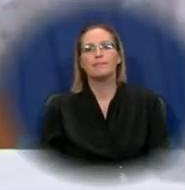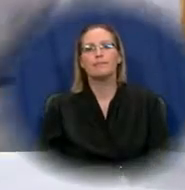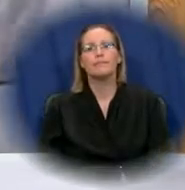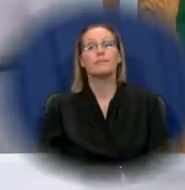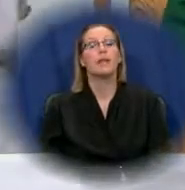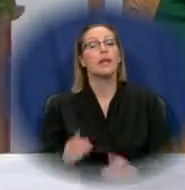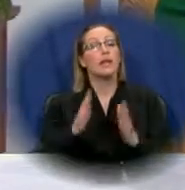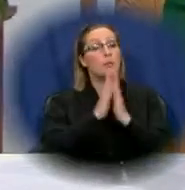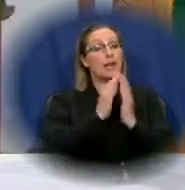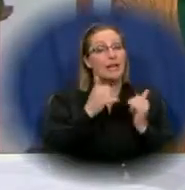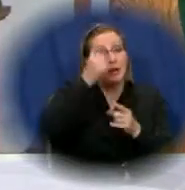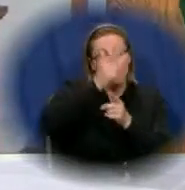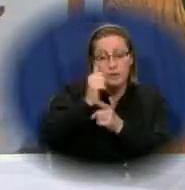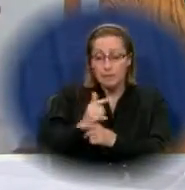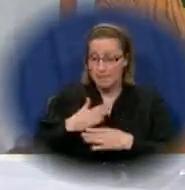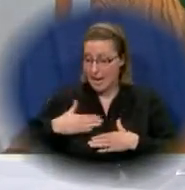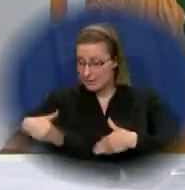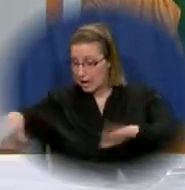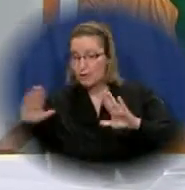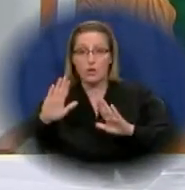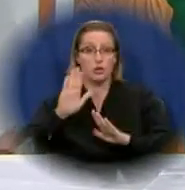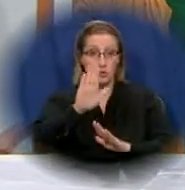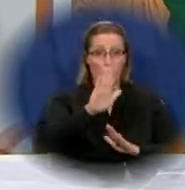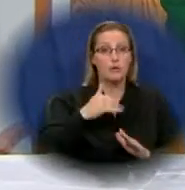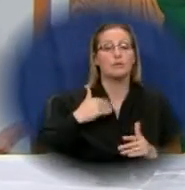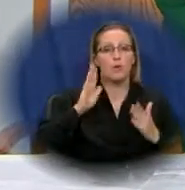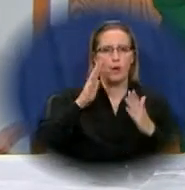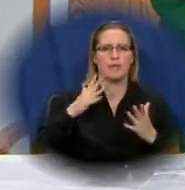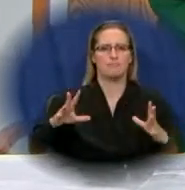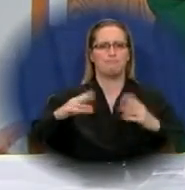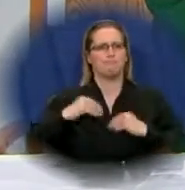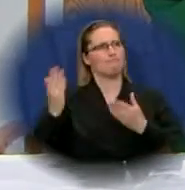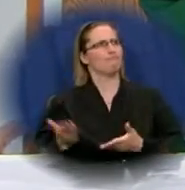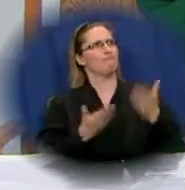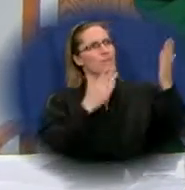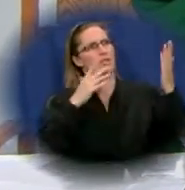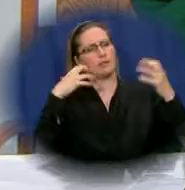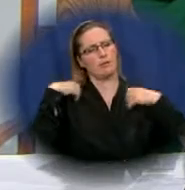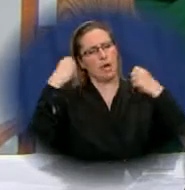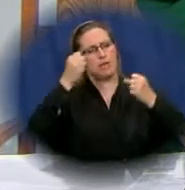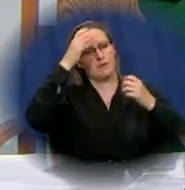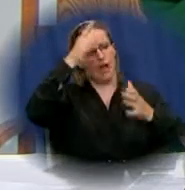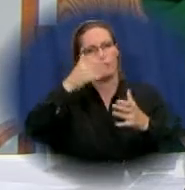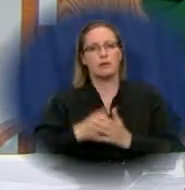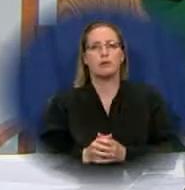Thanks, guys. Pray, sisters and brothers, that my sacrifice and yours may be acceptable to God, our Almighty Father.